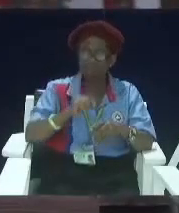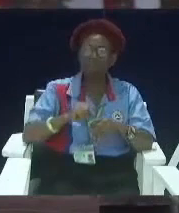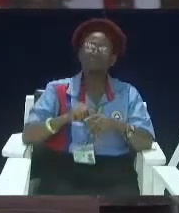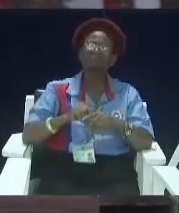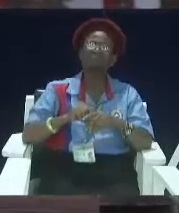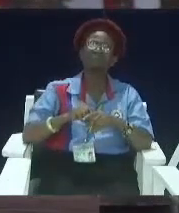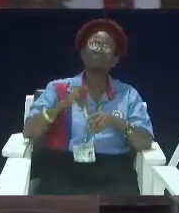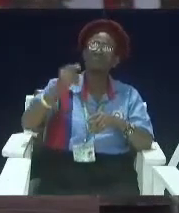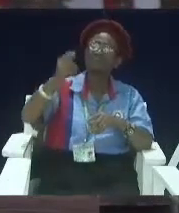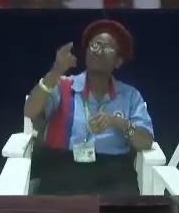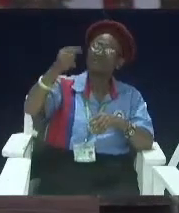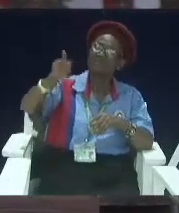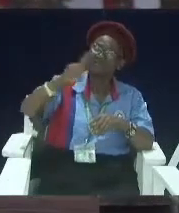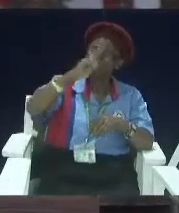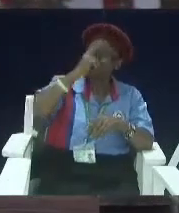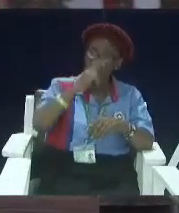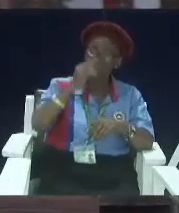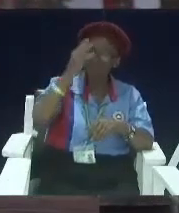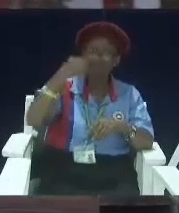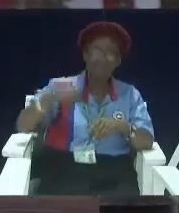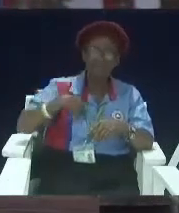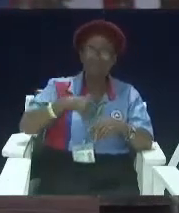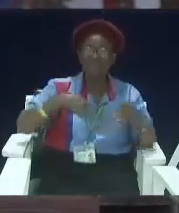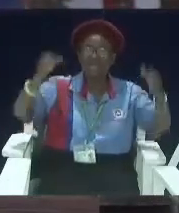And the reason we've gathered tonight